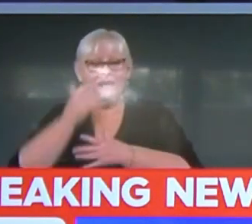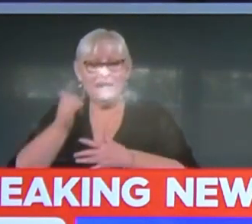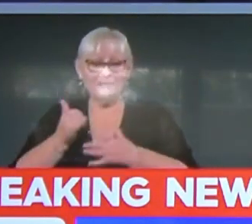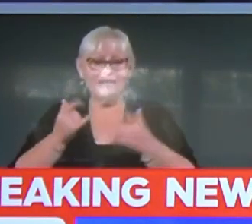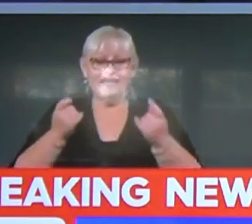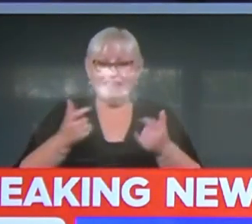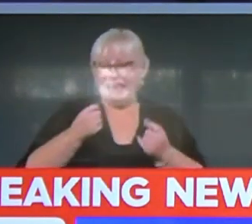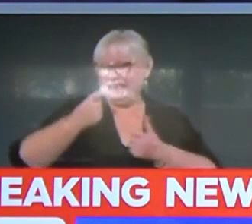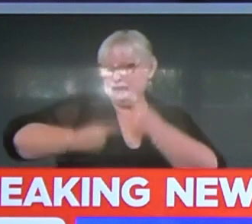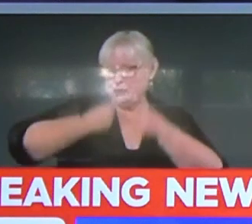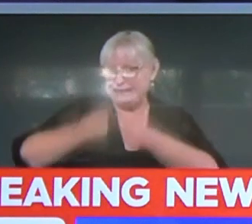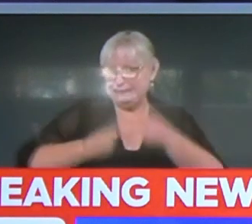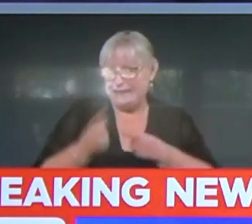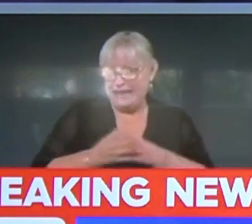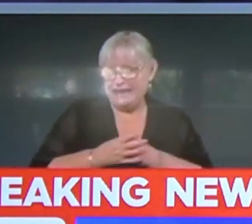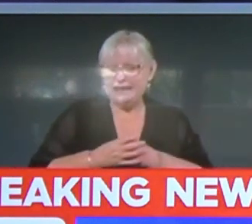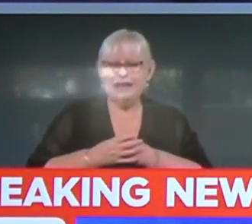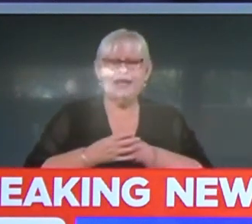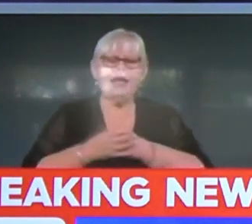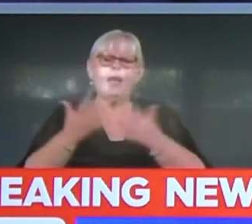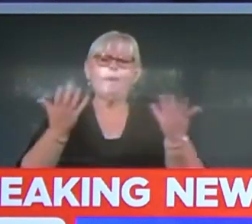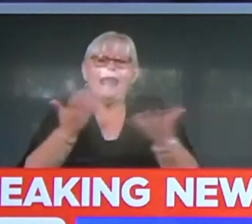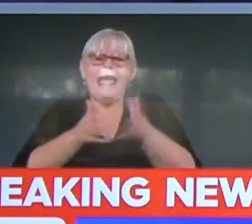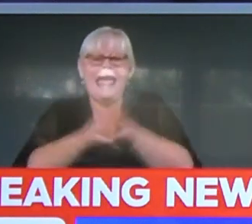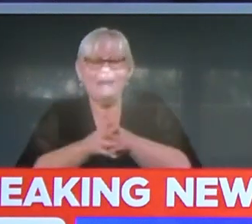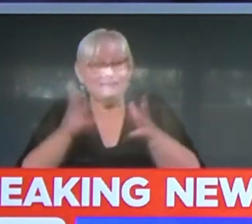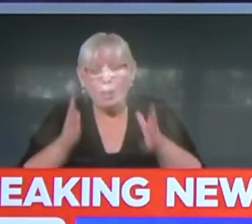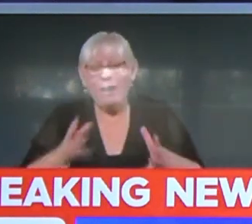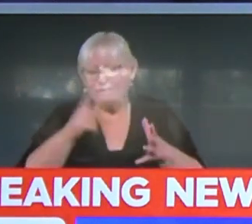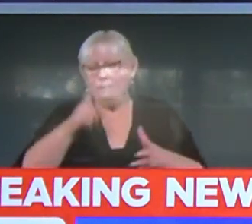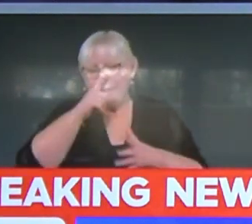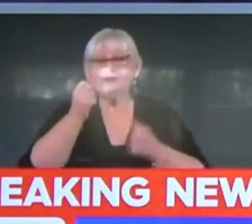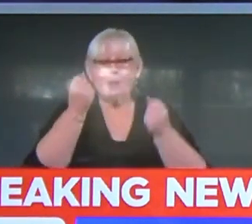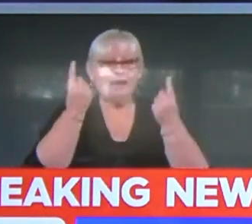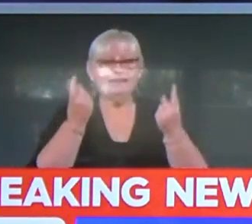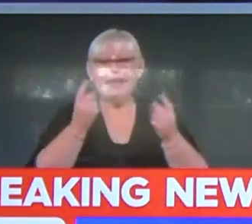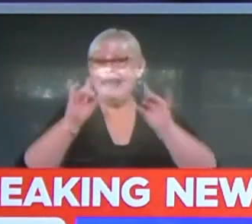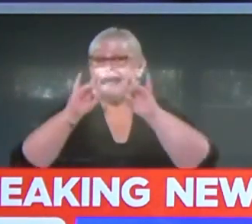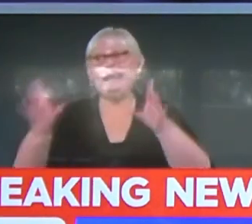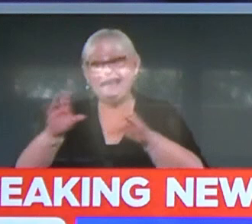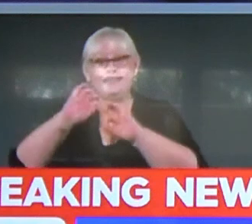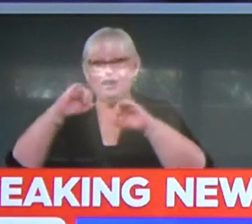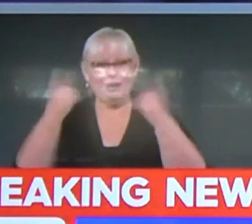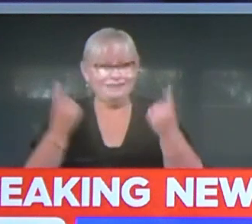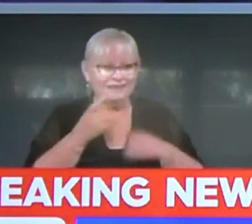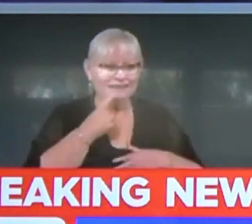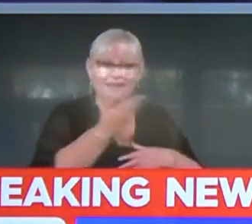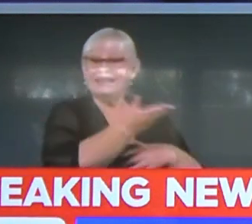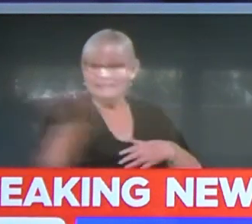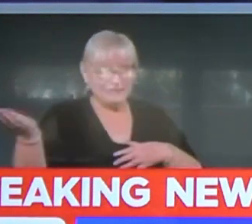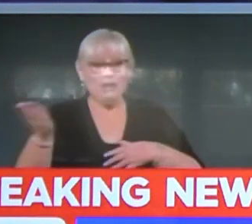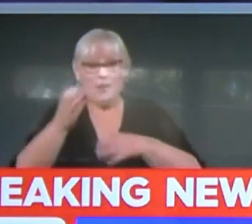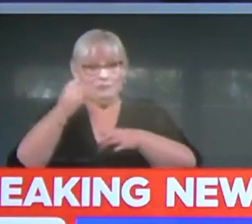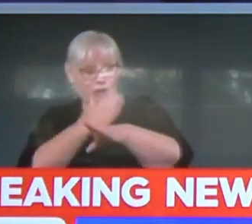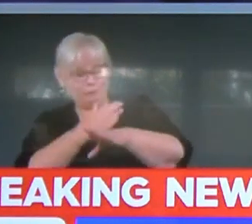easy to explain, en masse this is a lot for the public to take in and they're clearly not getting it? Well, we all have a job to do in that. You